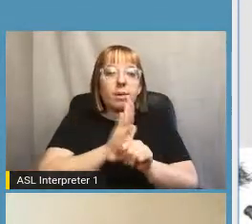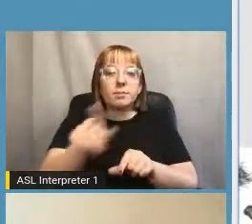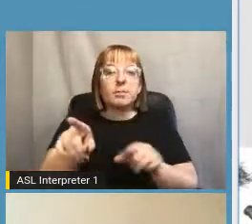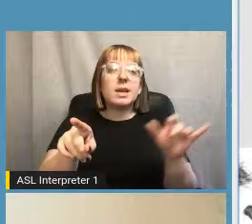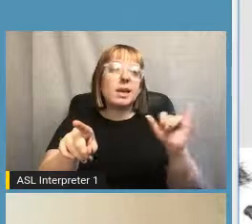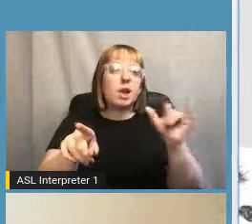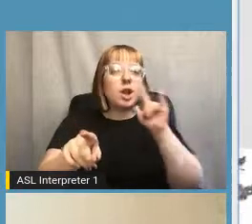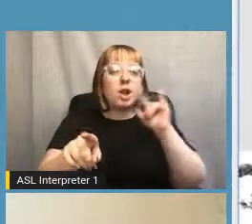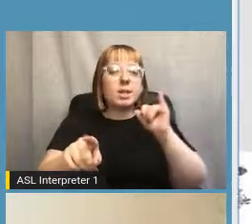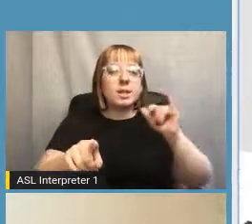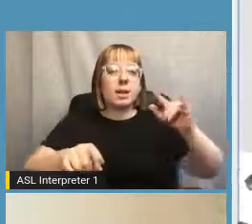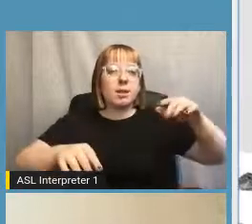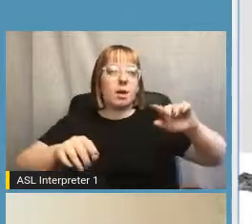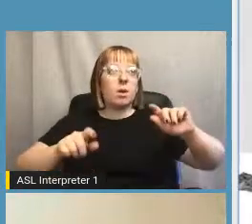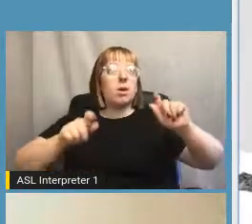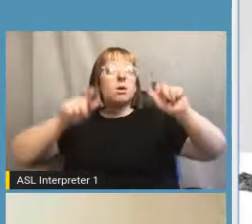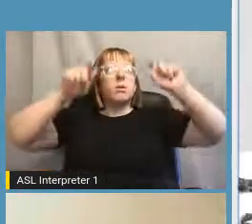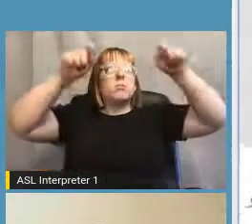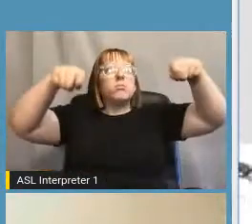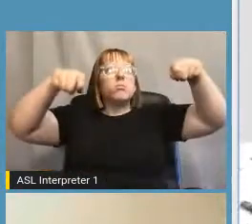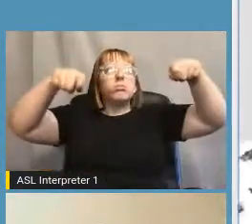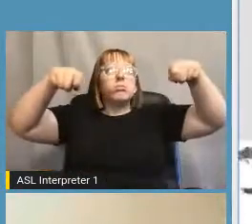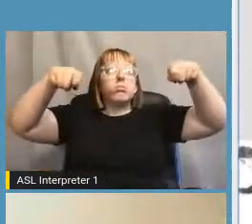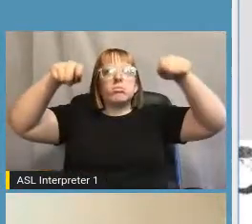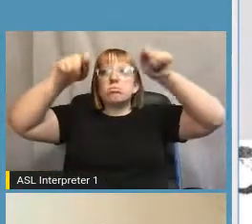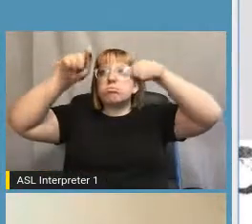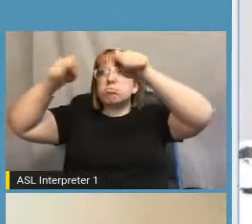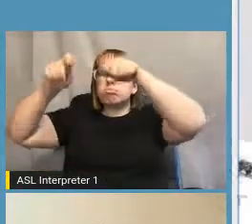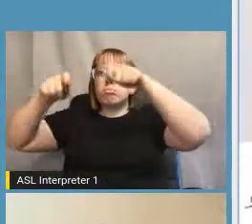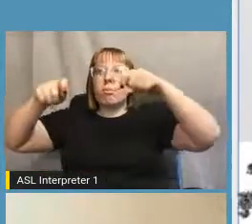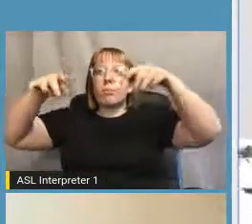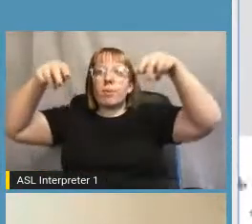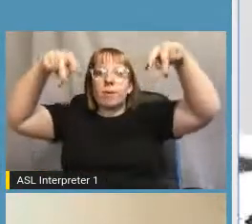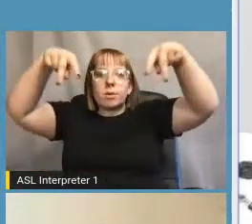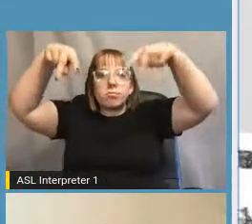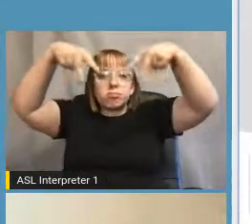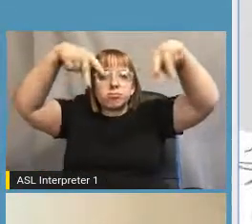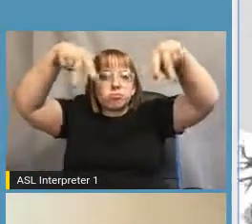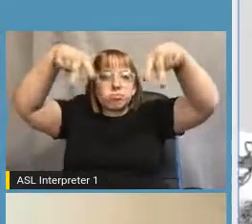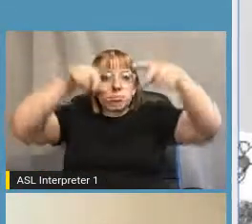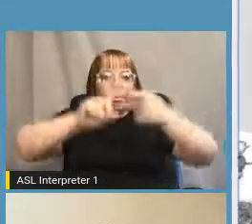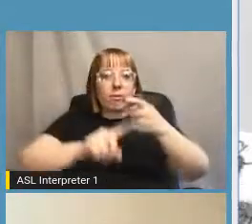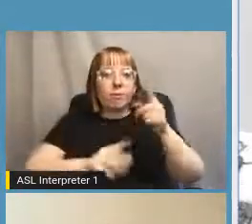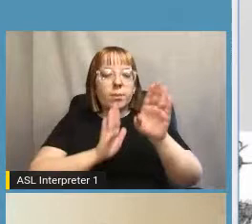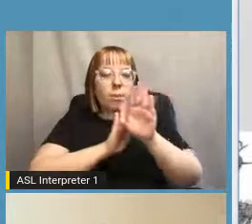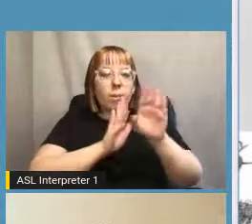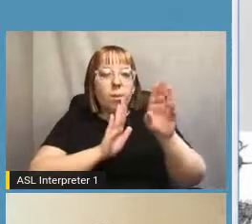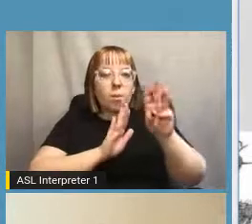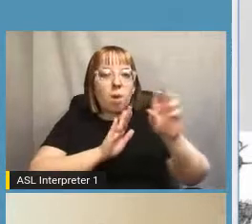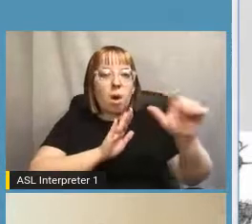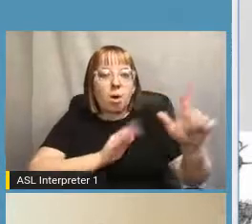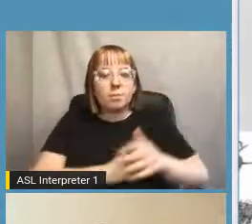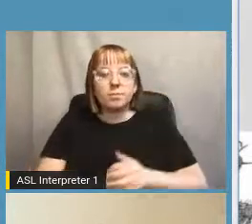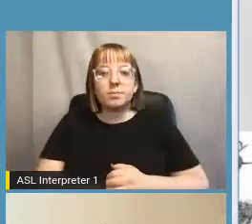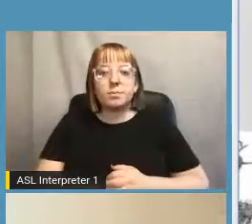hanging from the on the wall. So trying to create